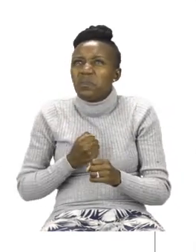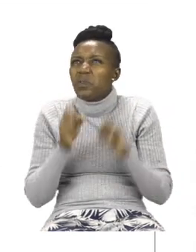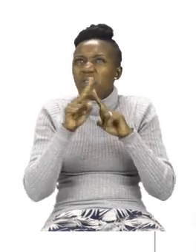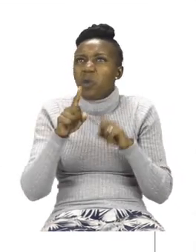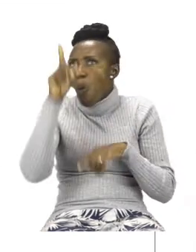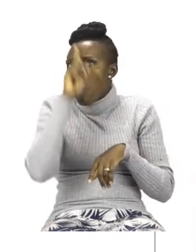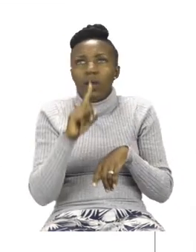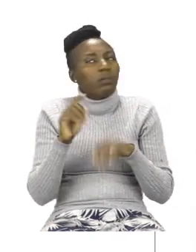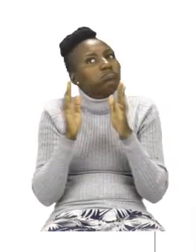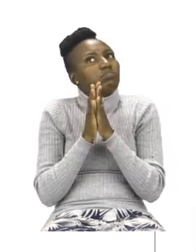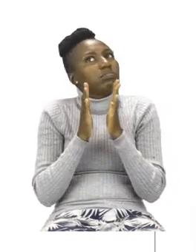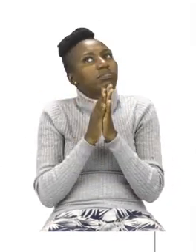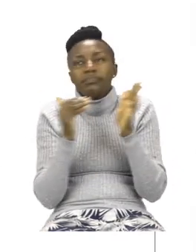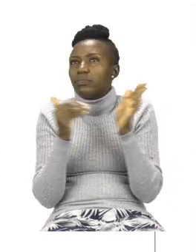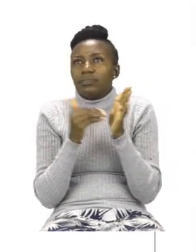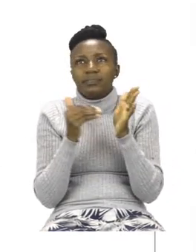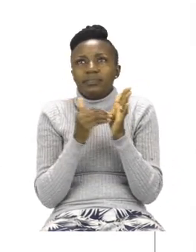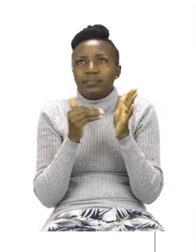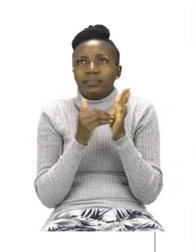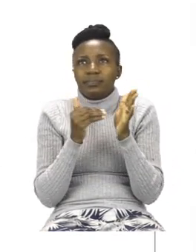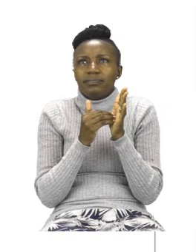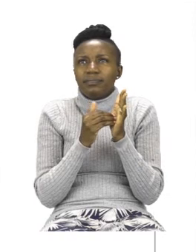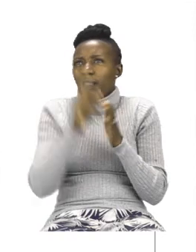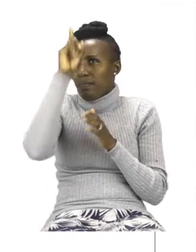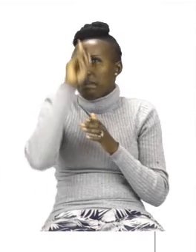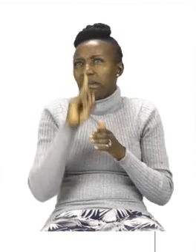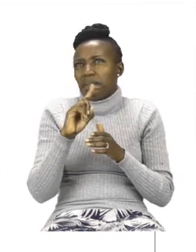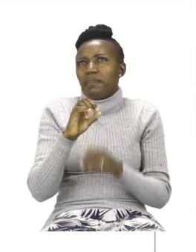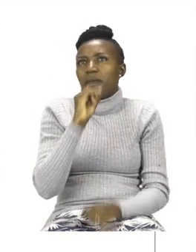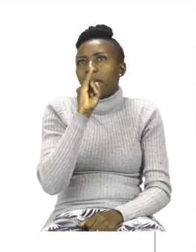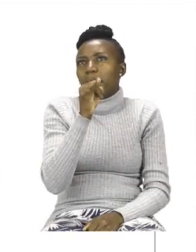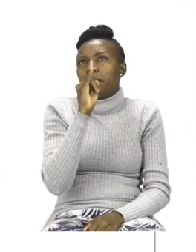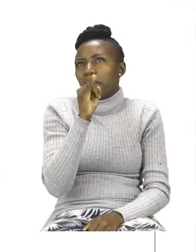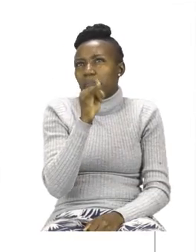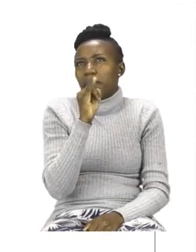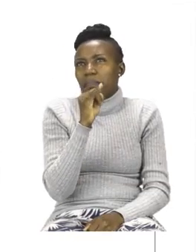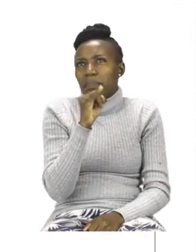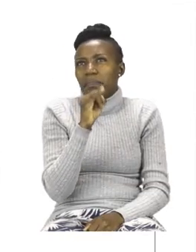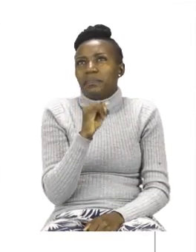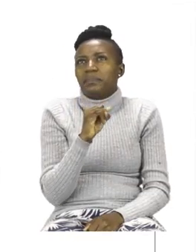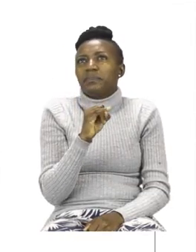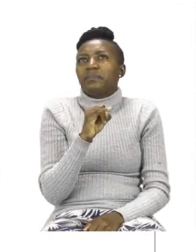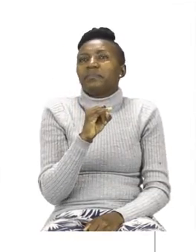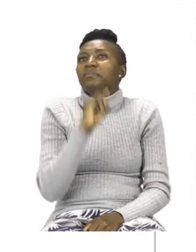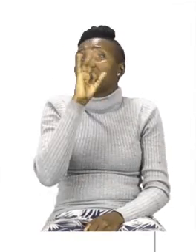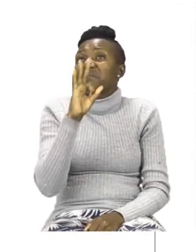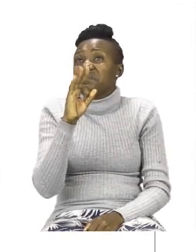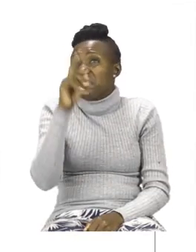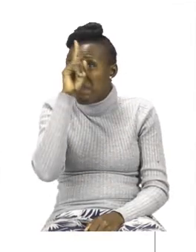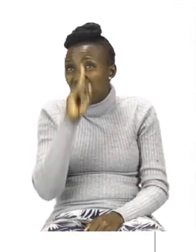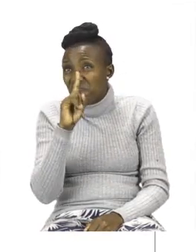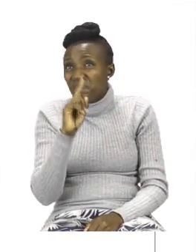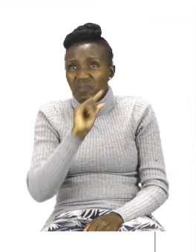stop. A lie is very, very bad, and once you start lying, then your parents will not